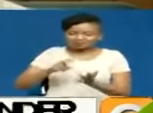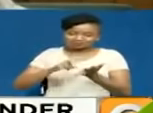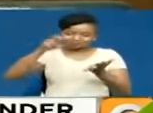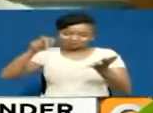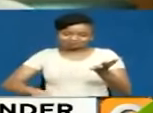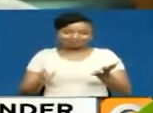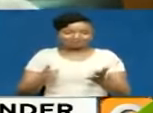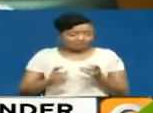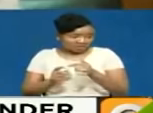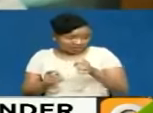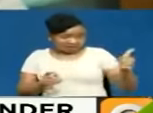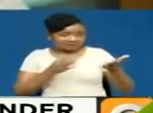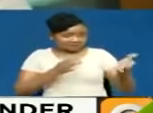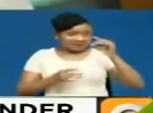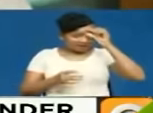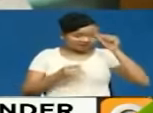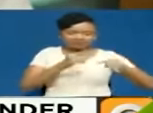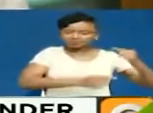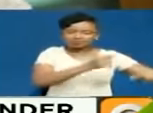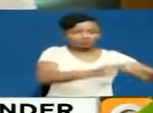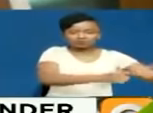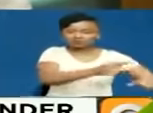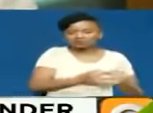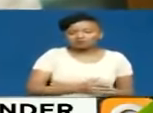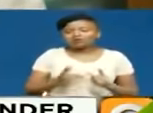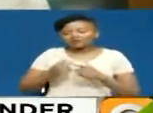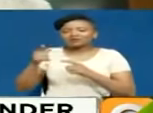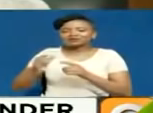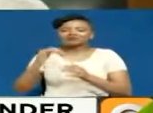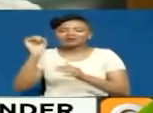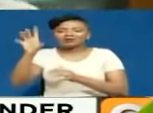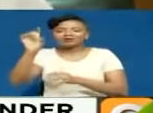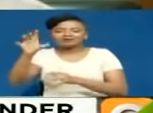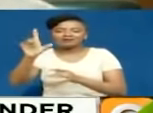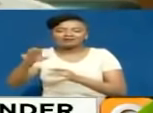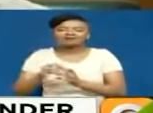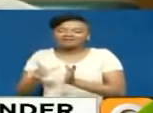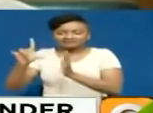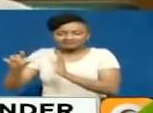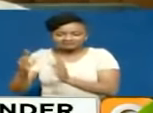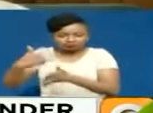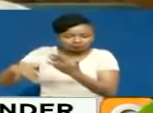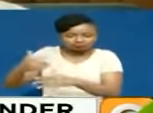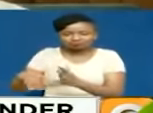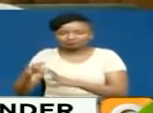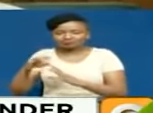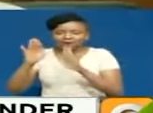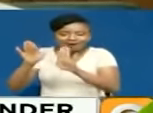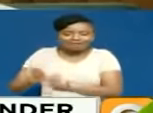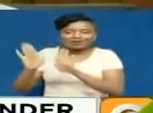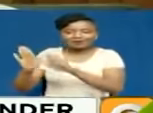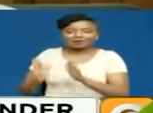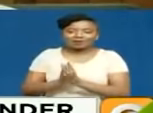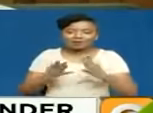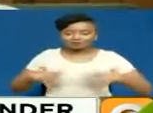step aside and allow those who want to move on, and then take your agenda to the people, which is what happens in any